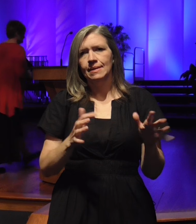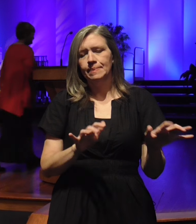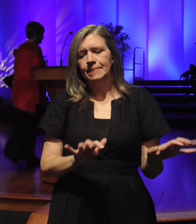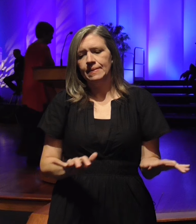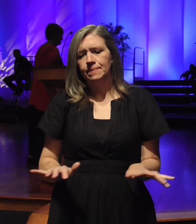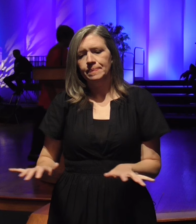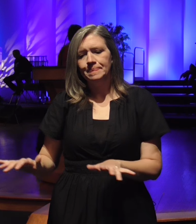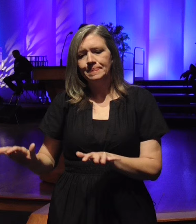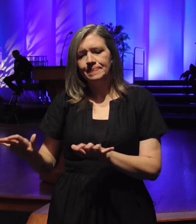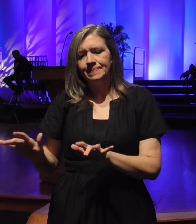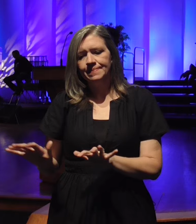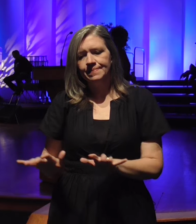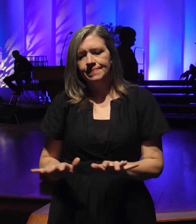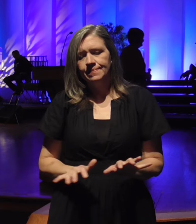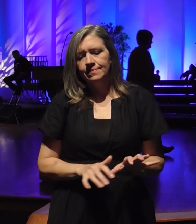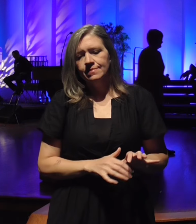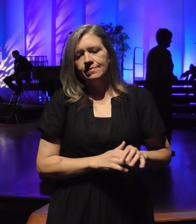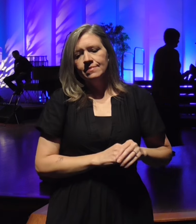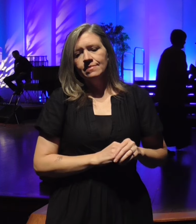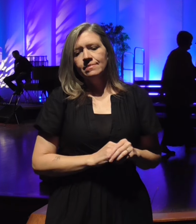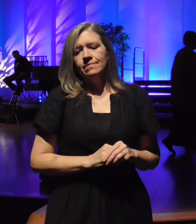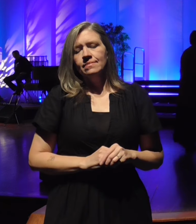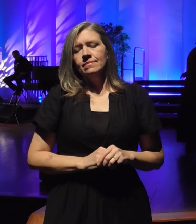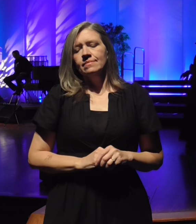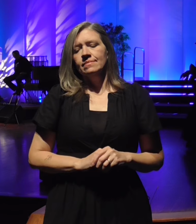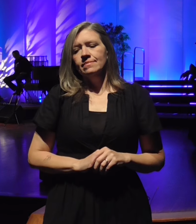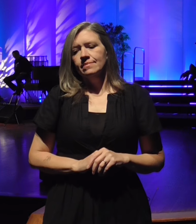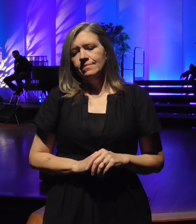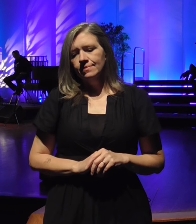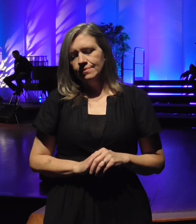perfectly, and so it is.